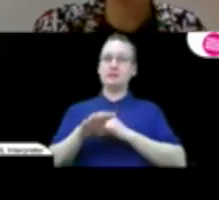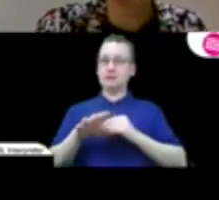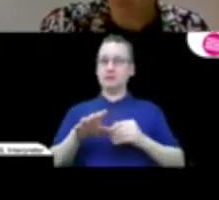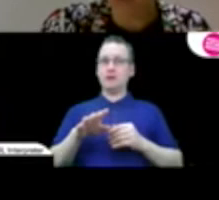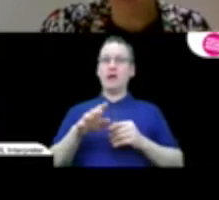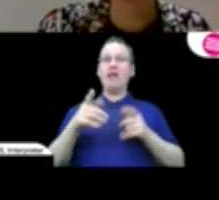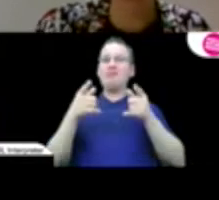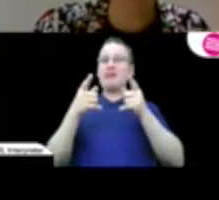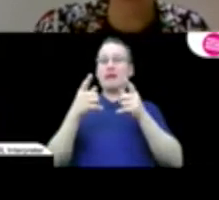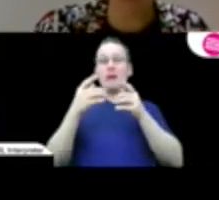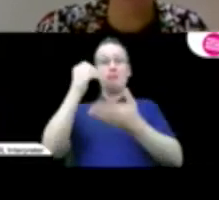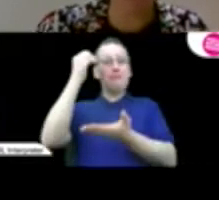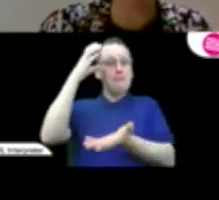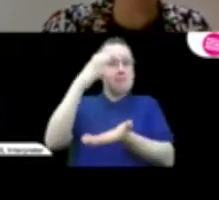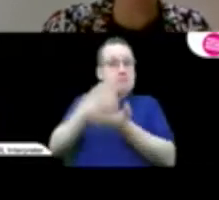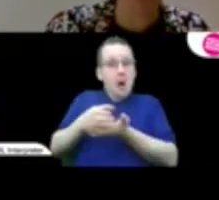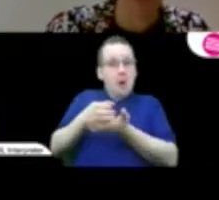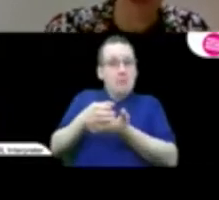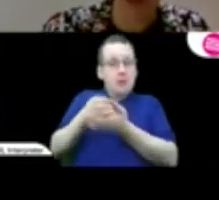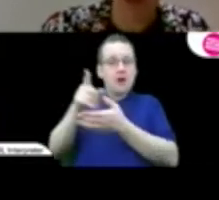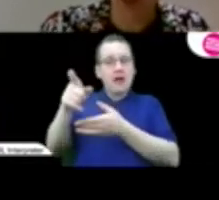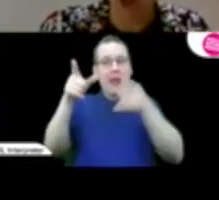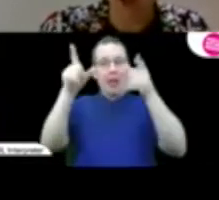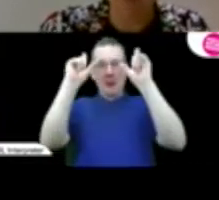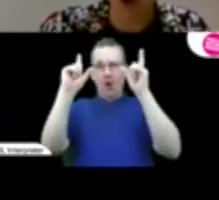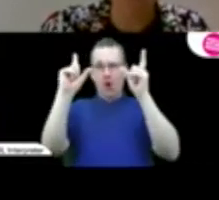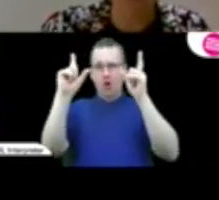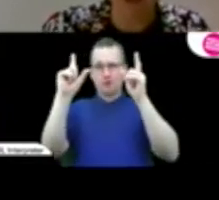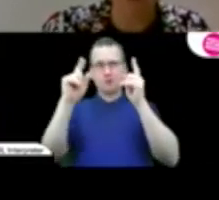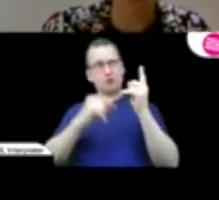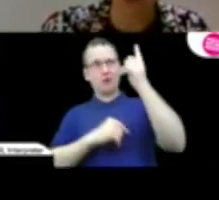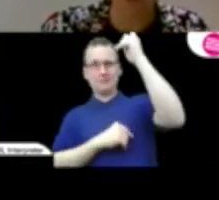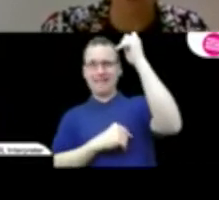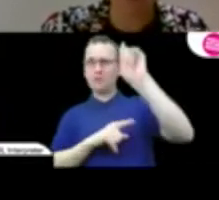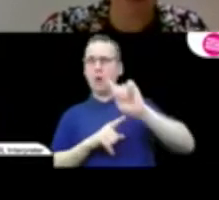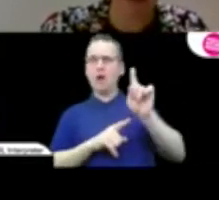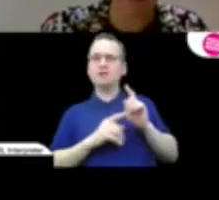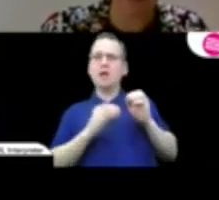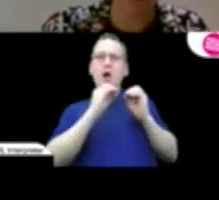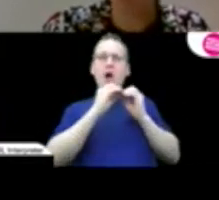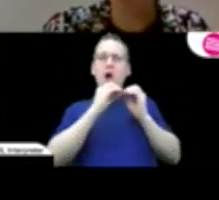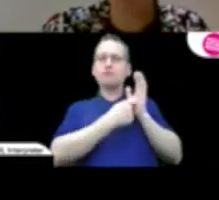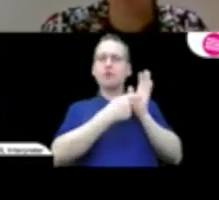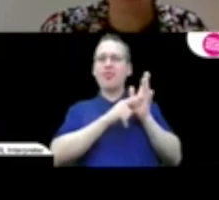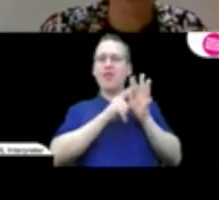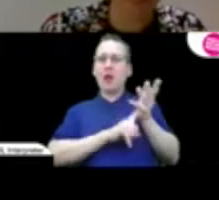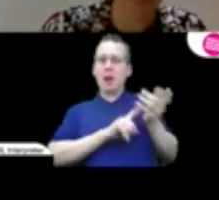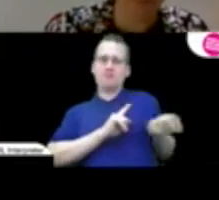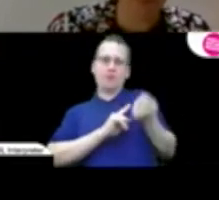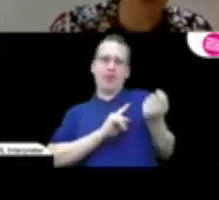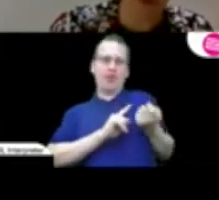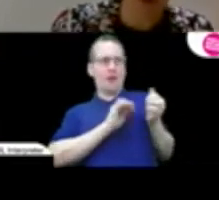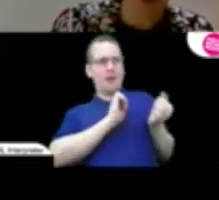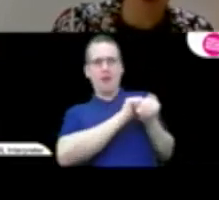pub, which also served as a brothel, offered him a job as a barmaid.